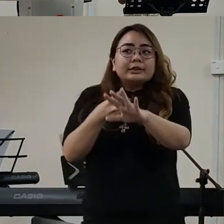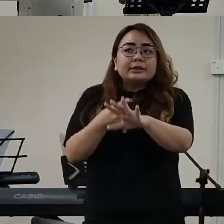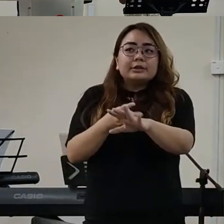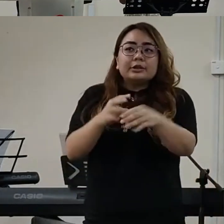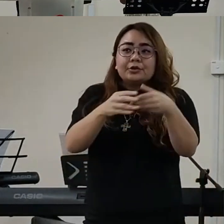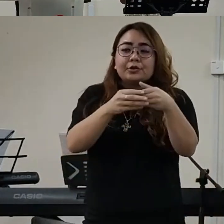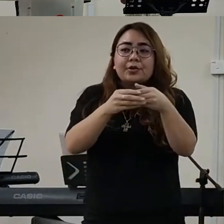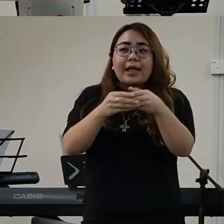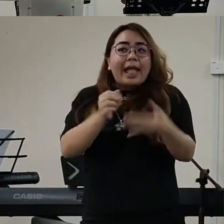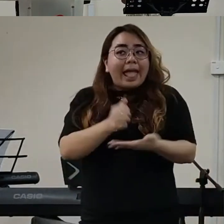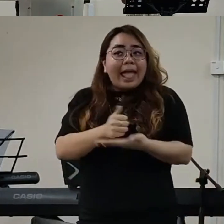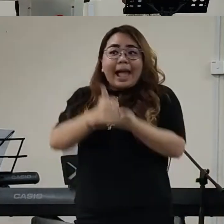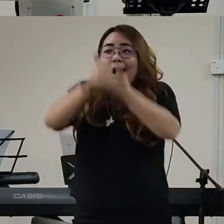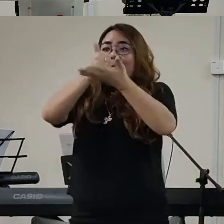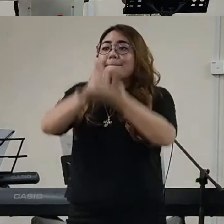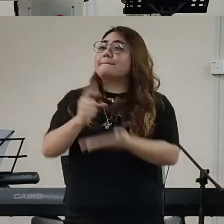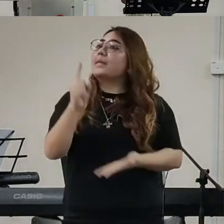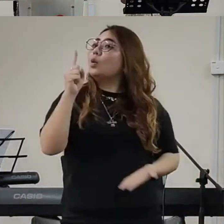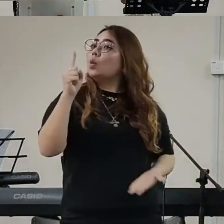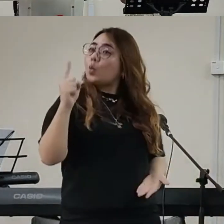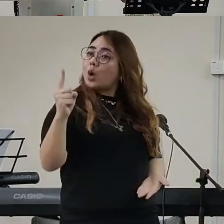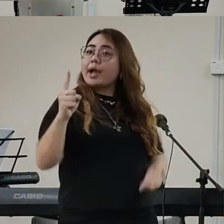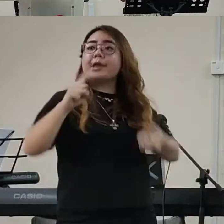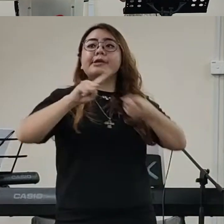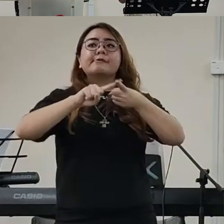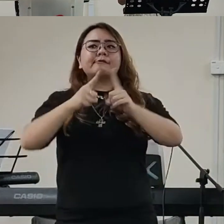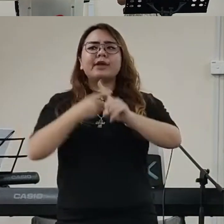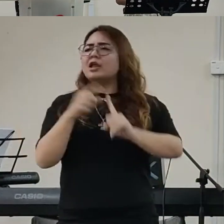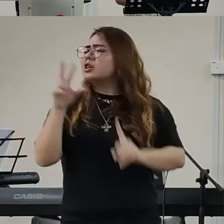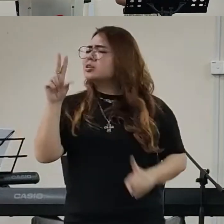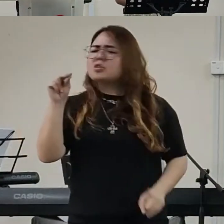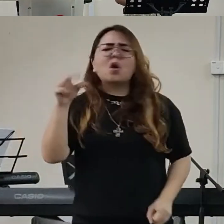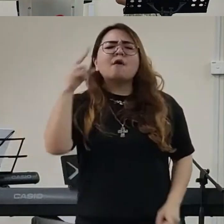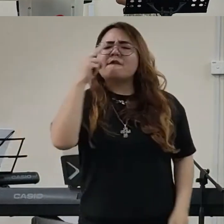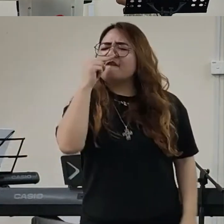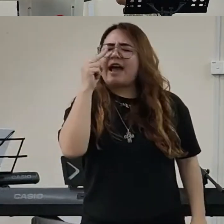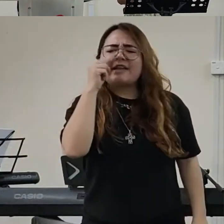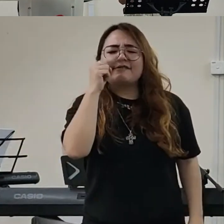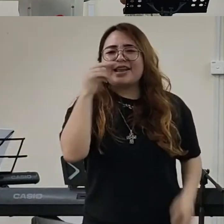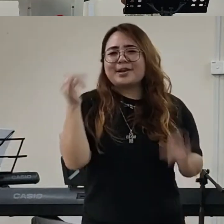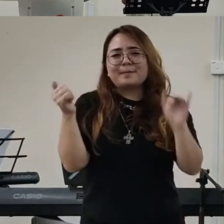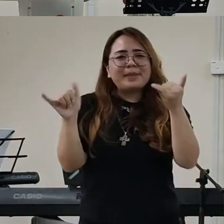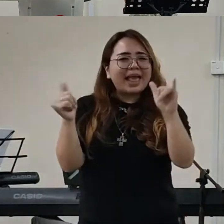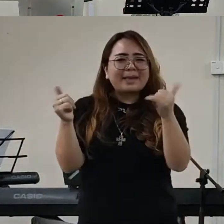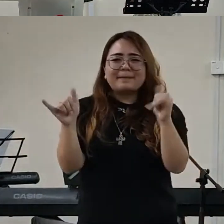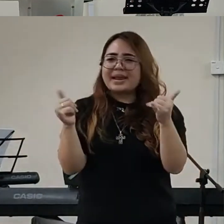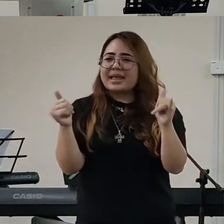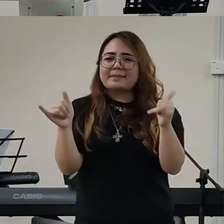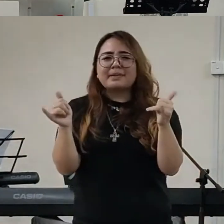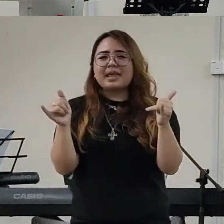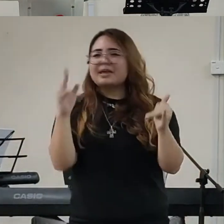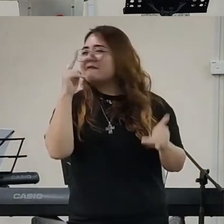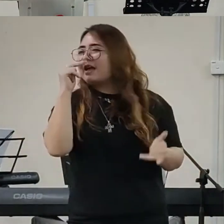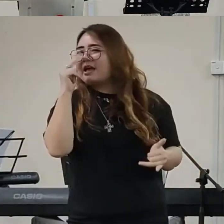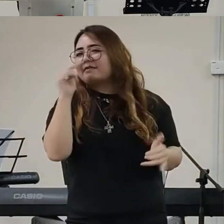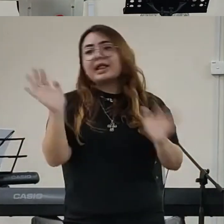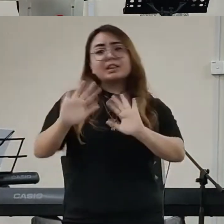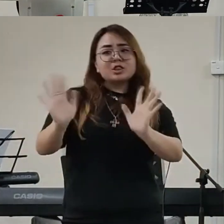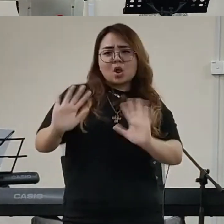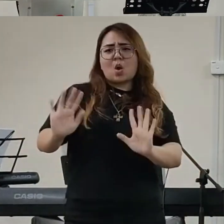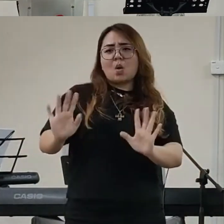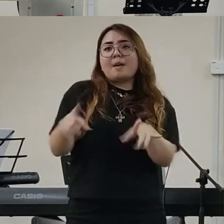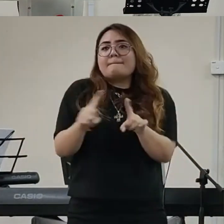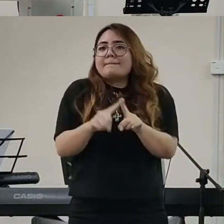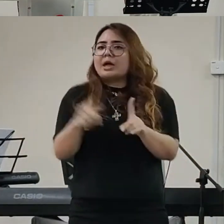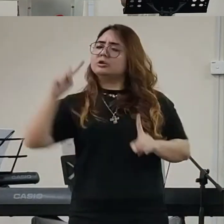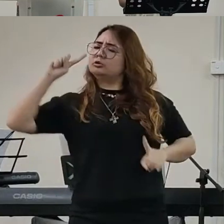me. Not just have friends and have fun.You know, go for your band practice, but be sensitive. Say,